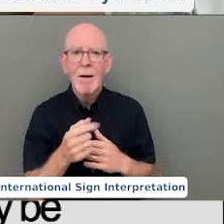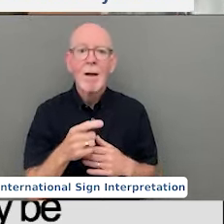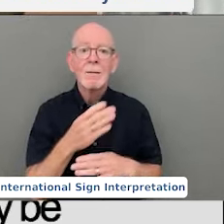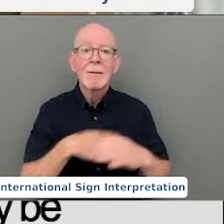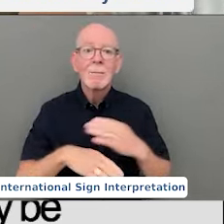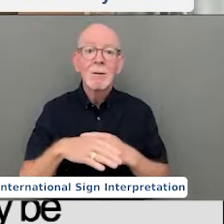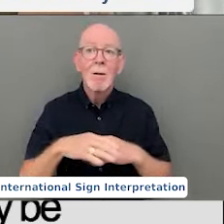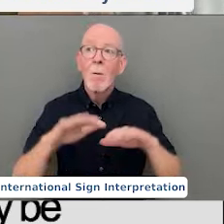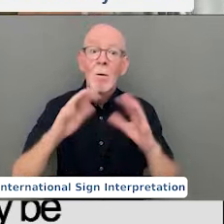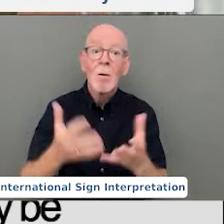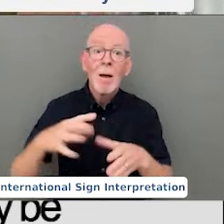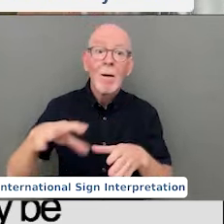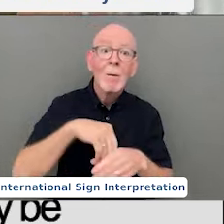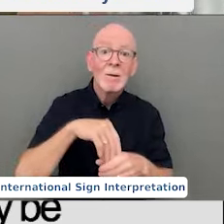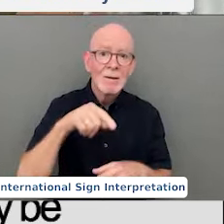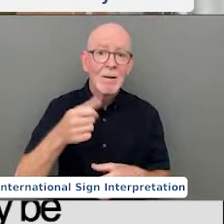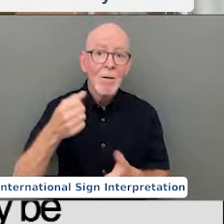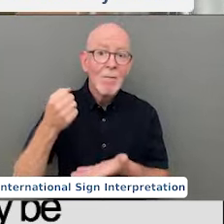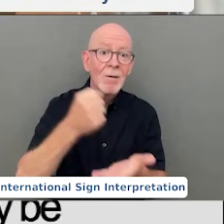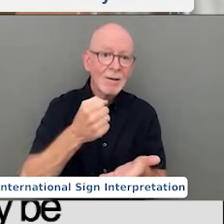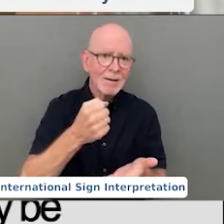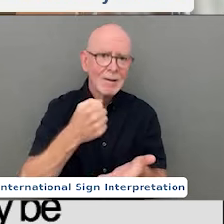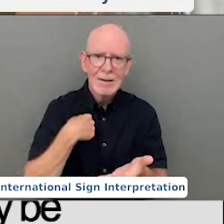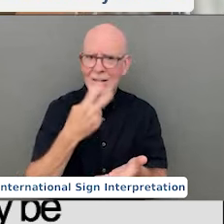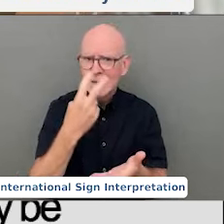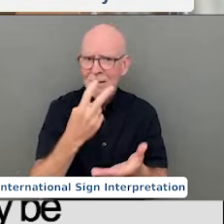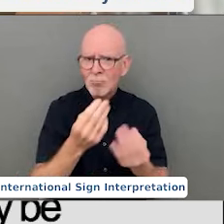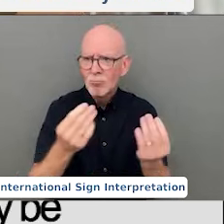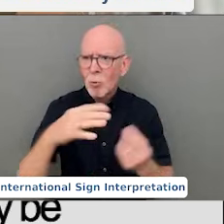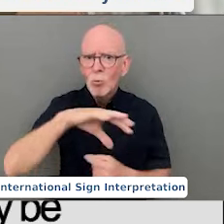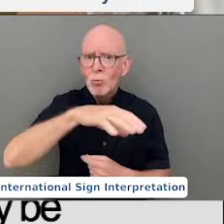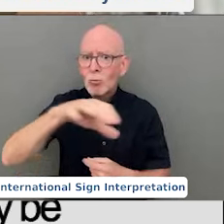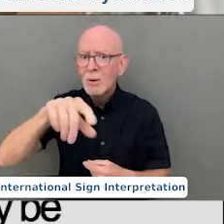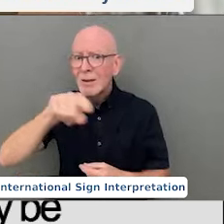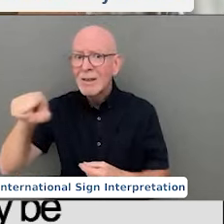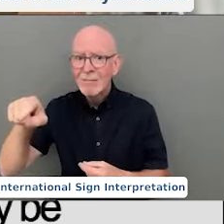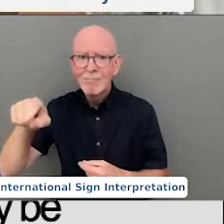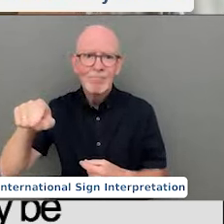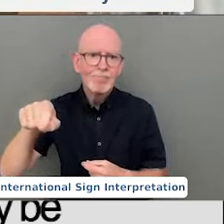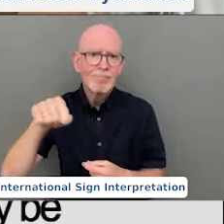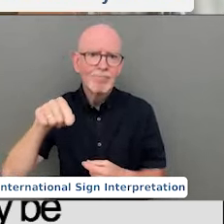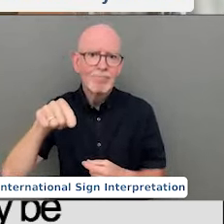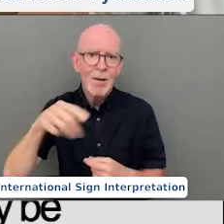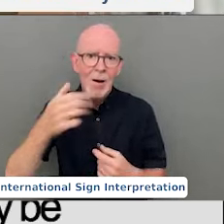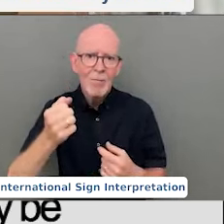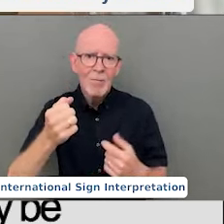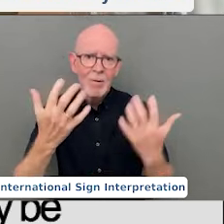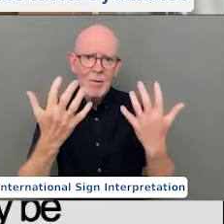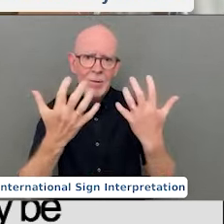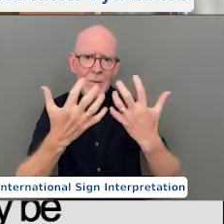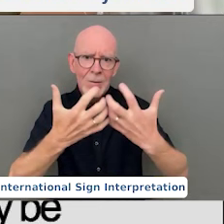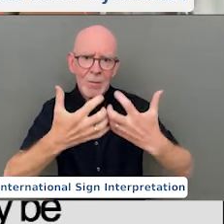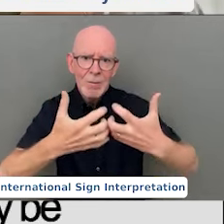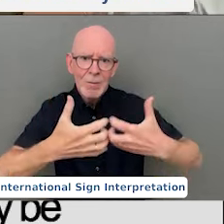the cracks. Now, one insight we wanted to flag from the Global Disability Inclusion Report